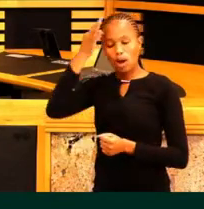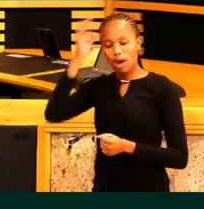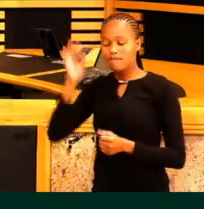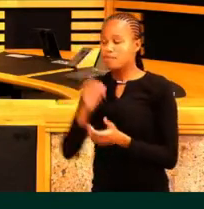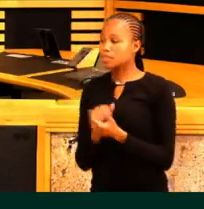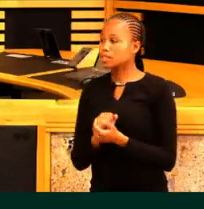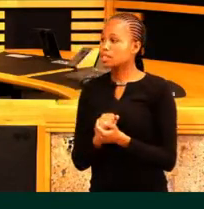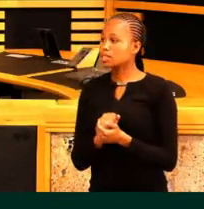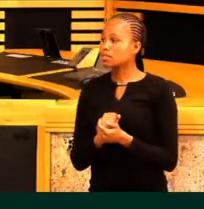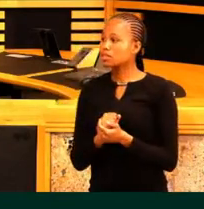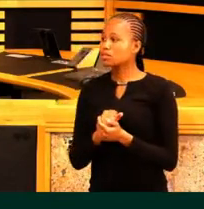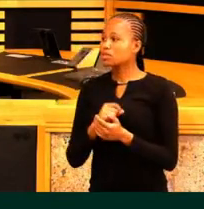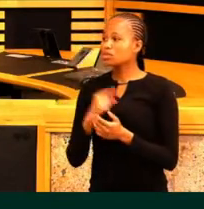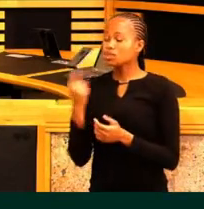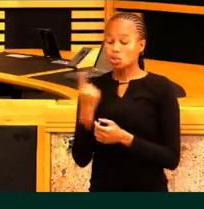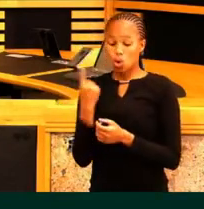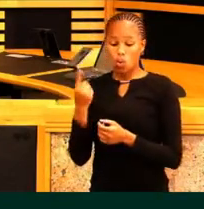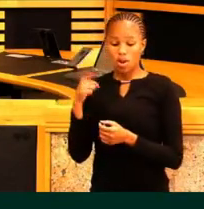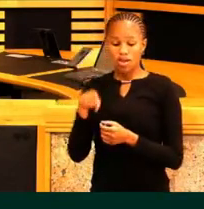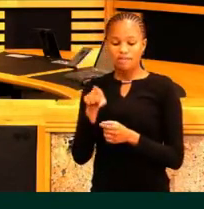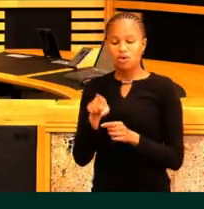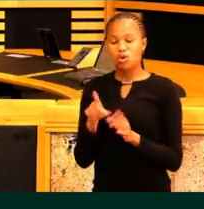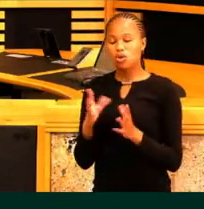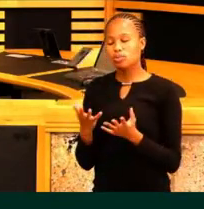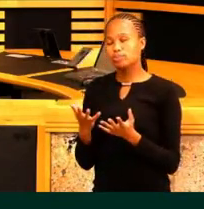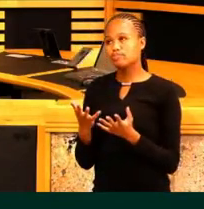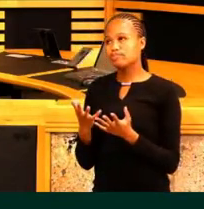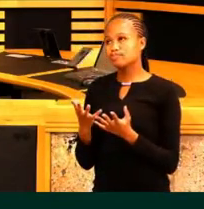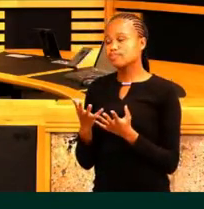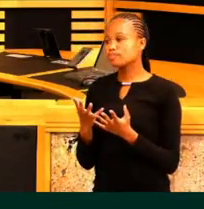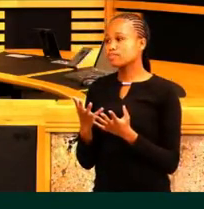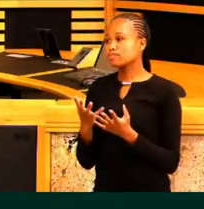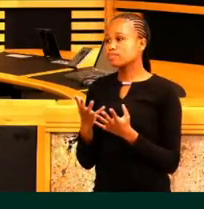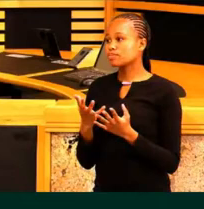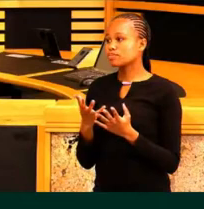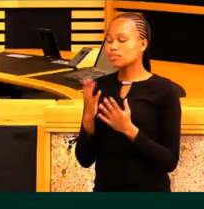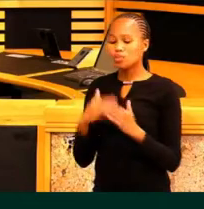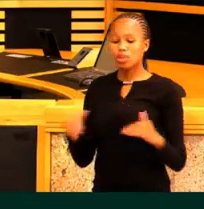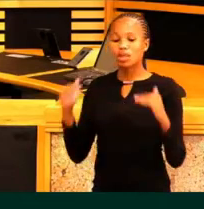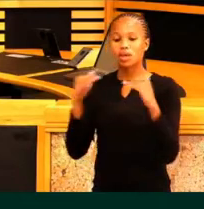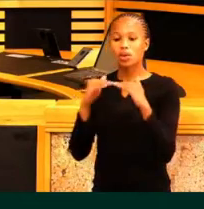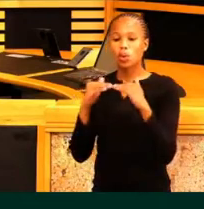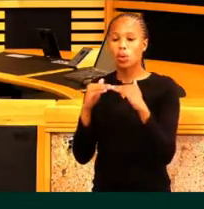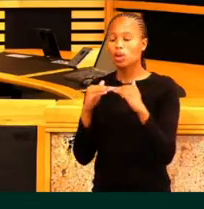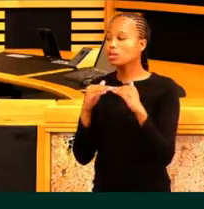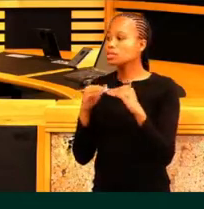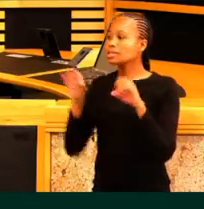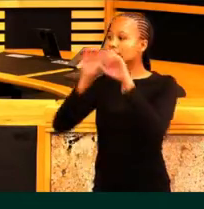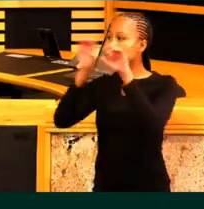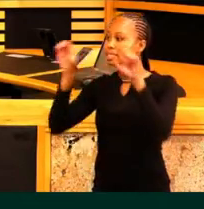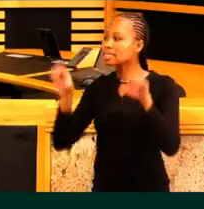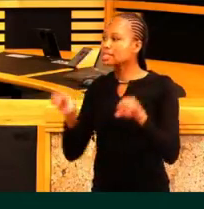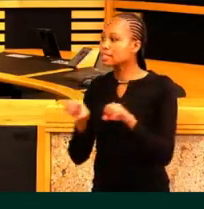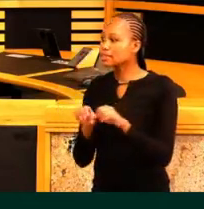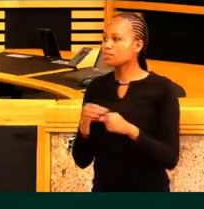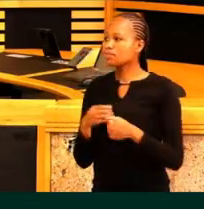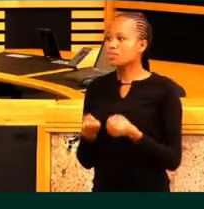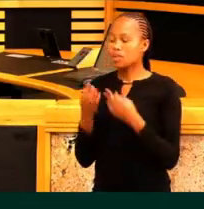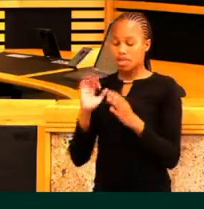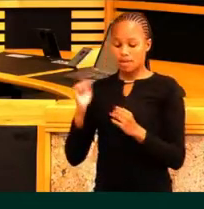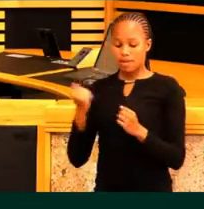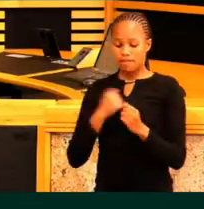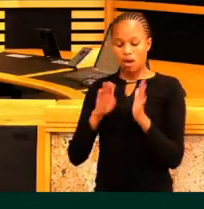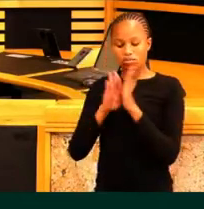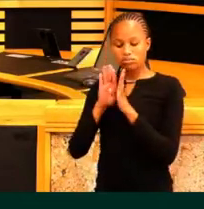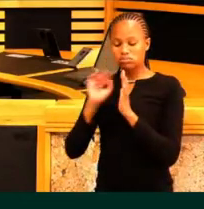it's only when you have got that sort of a an ecosystem that will guarantee the prosperity of our